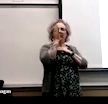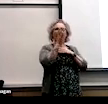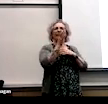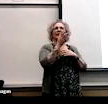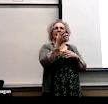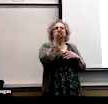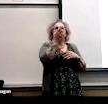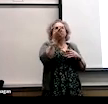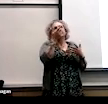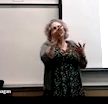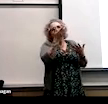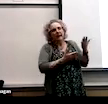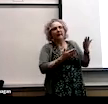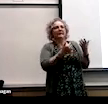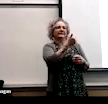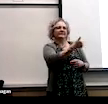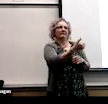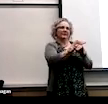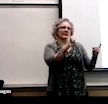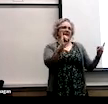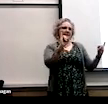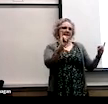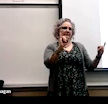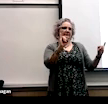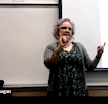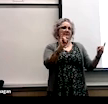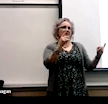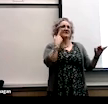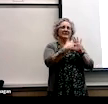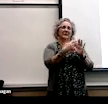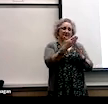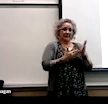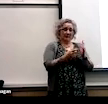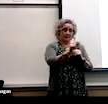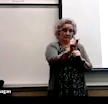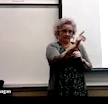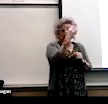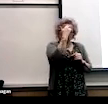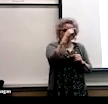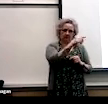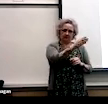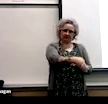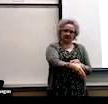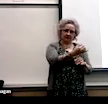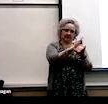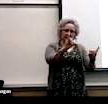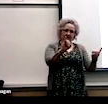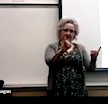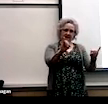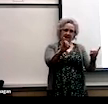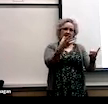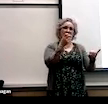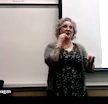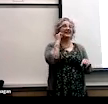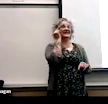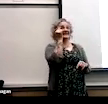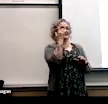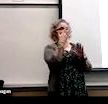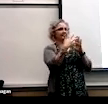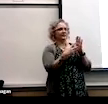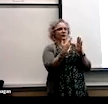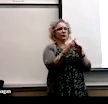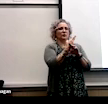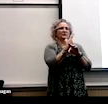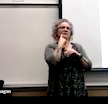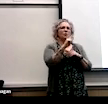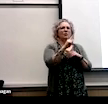are nonverbal and dependent on their caregivers for that, right? So obviously this would only be relevant to a certain subset of our population, but it may be